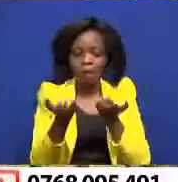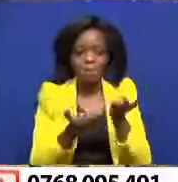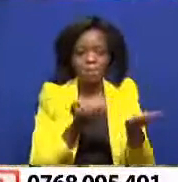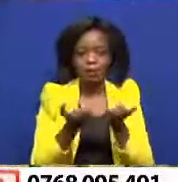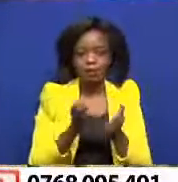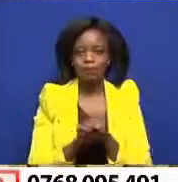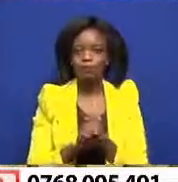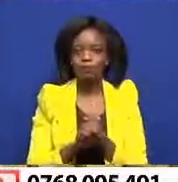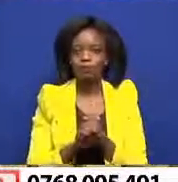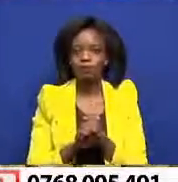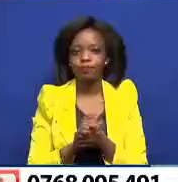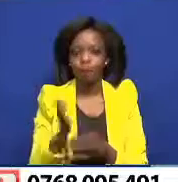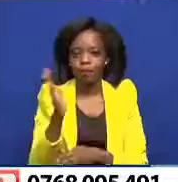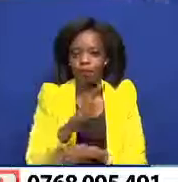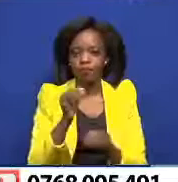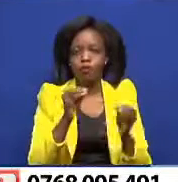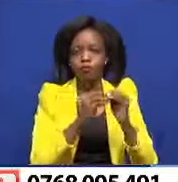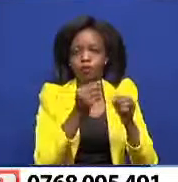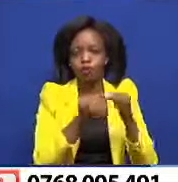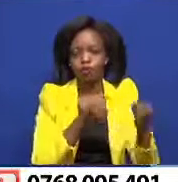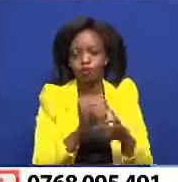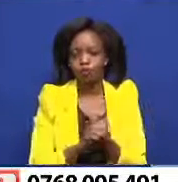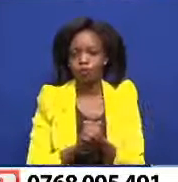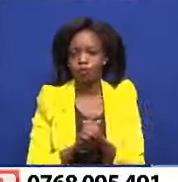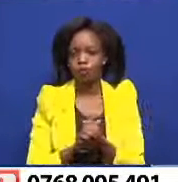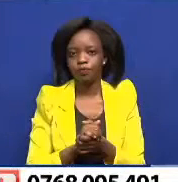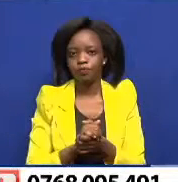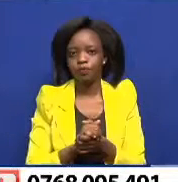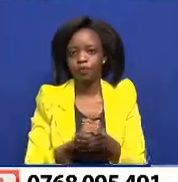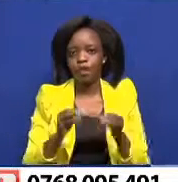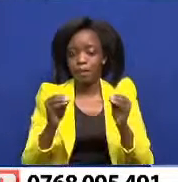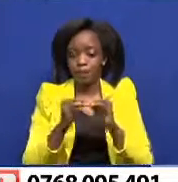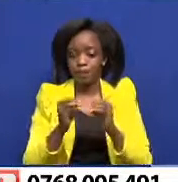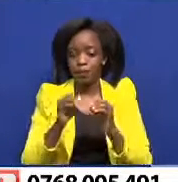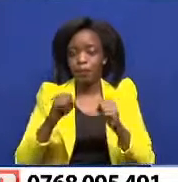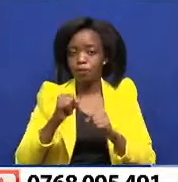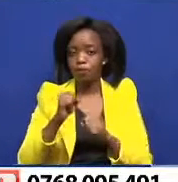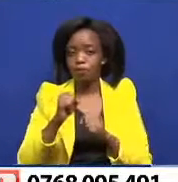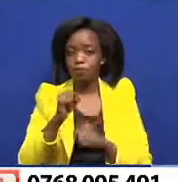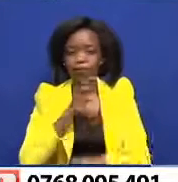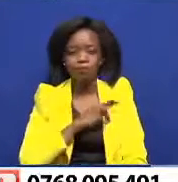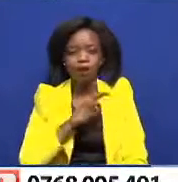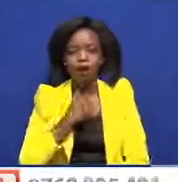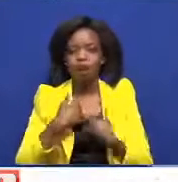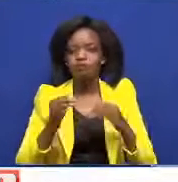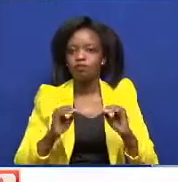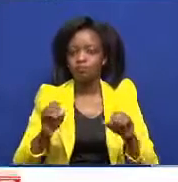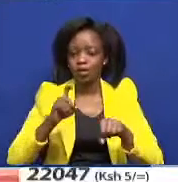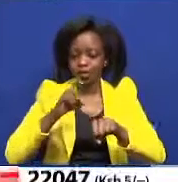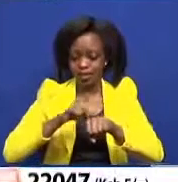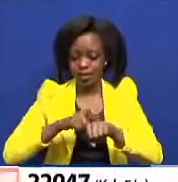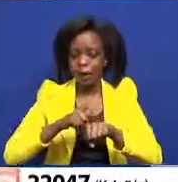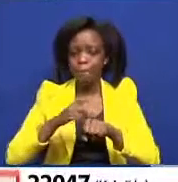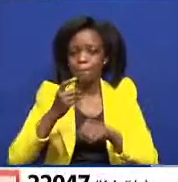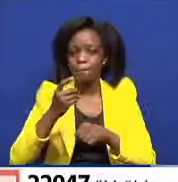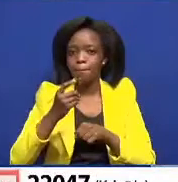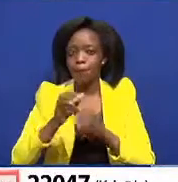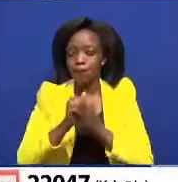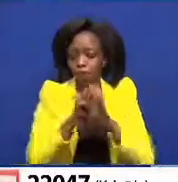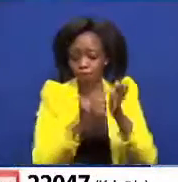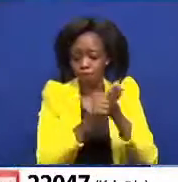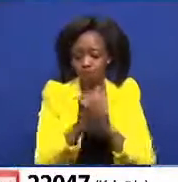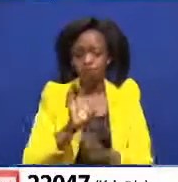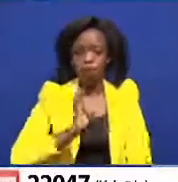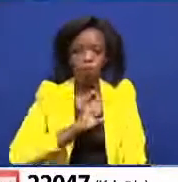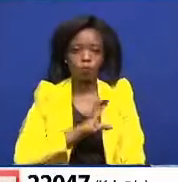come back for the mbuzi. A mediation committee that was supposed to be formed did not materialize after a dispute emerged on the leadership of the